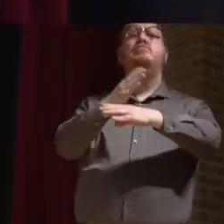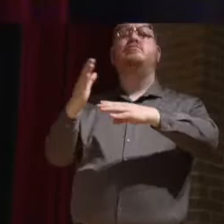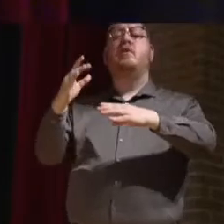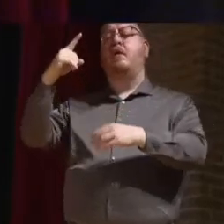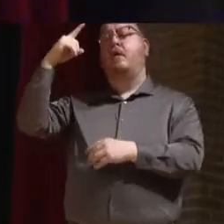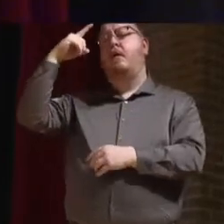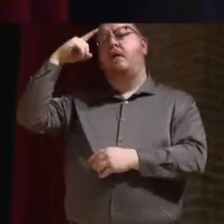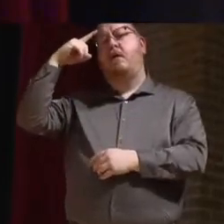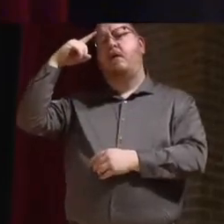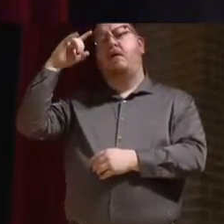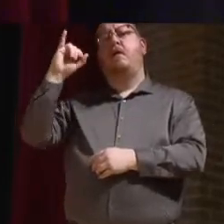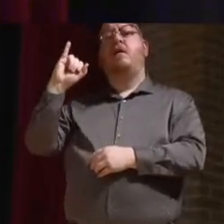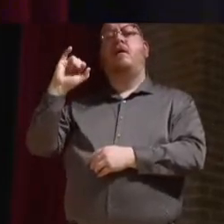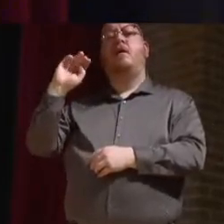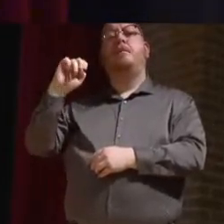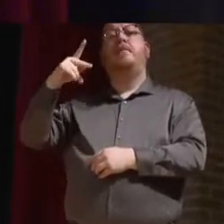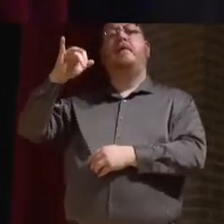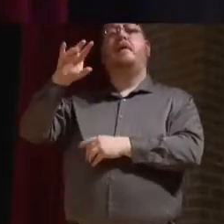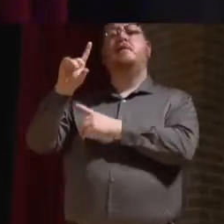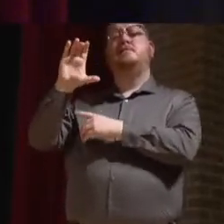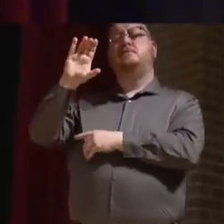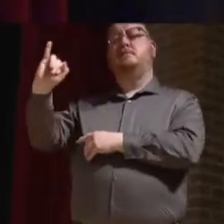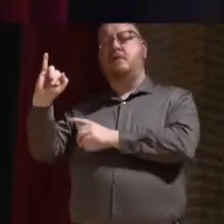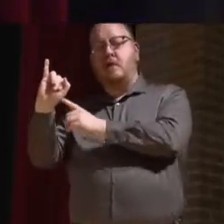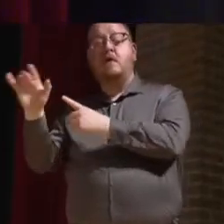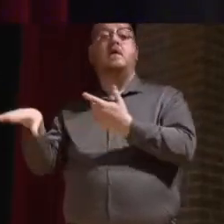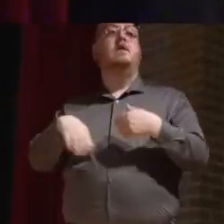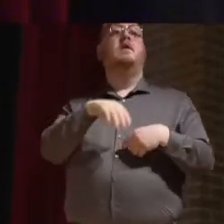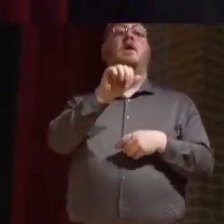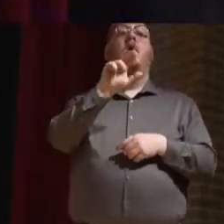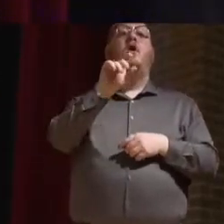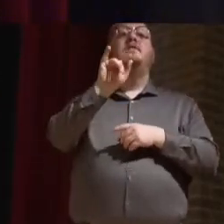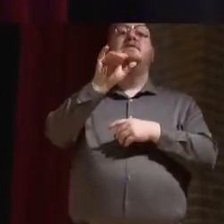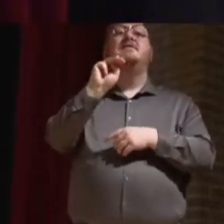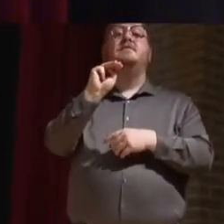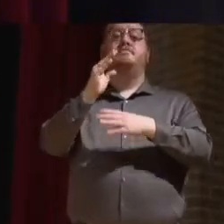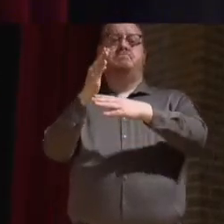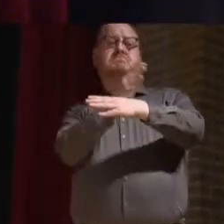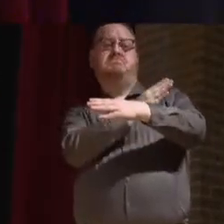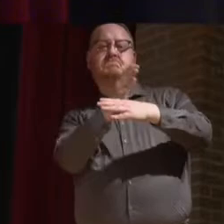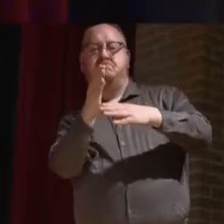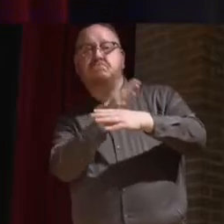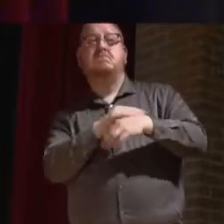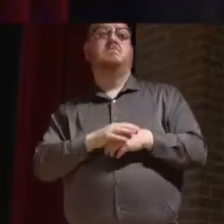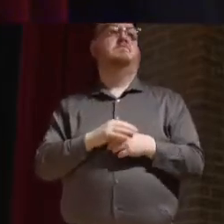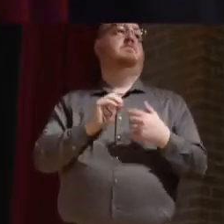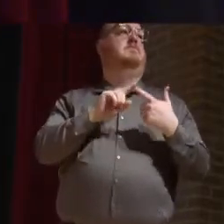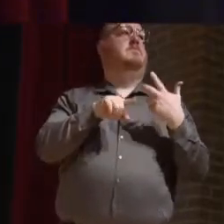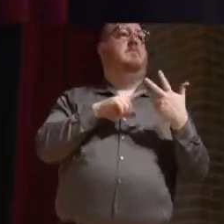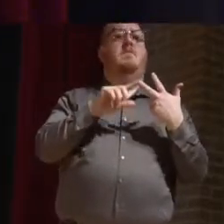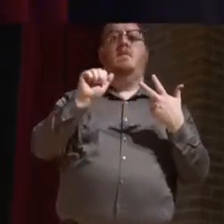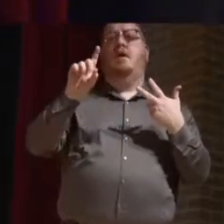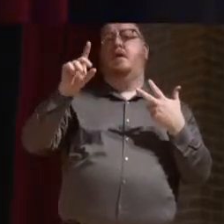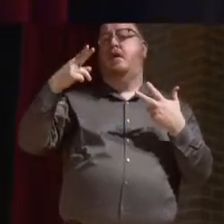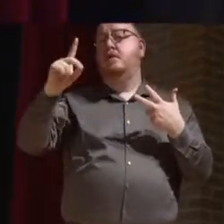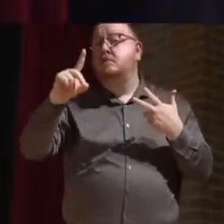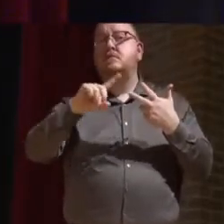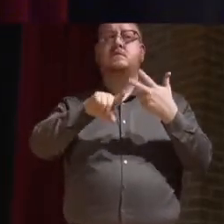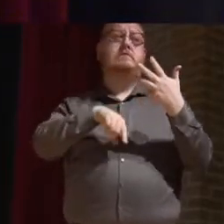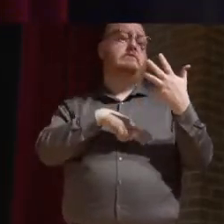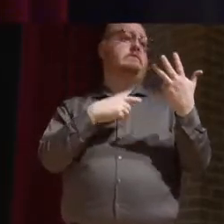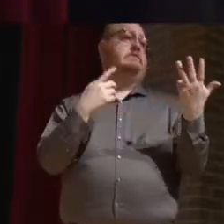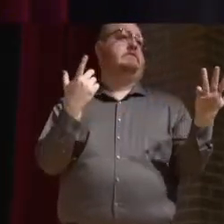kids who are on the spectrum, and we've got kids who their disability may be ADHD, or we've got kids who maybe